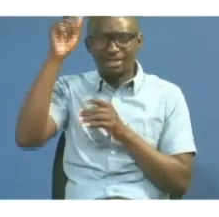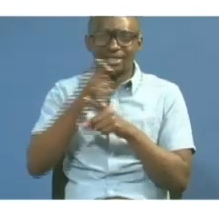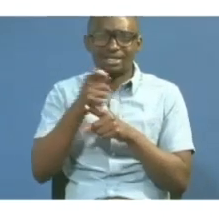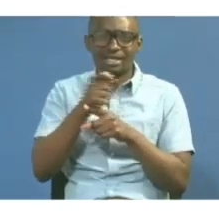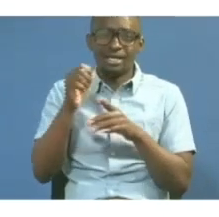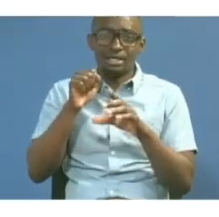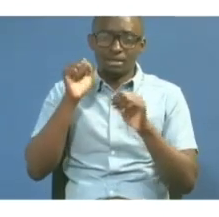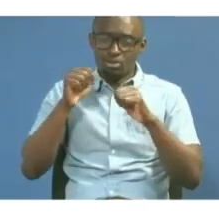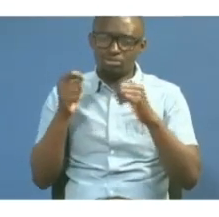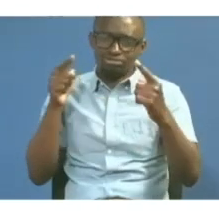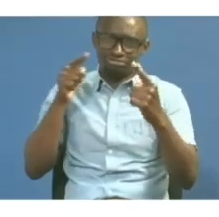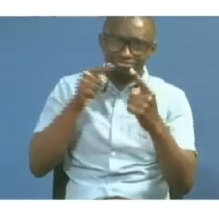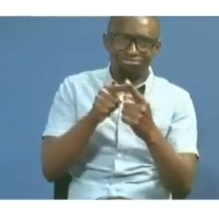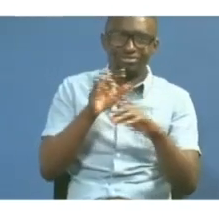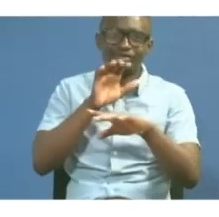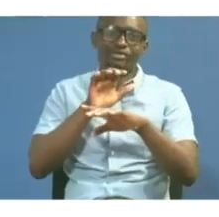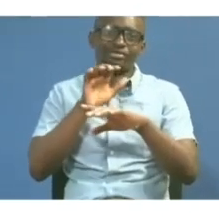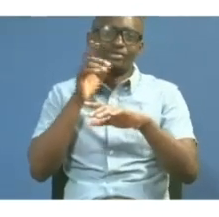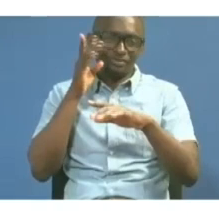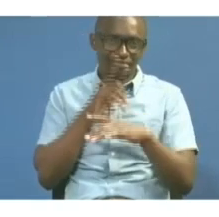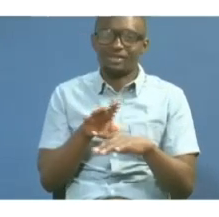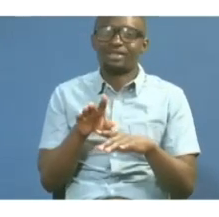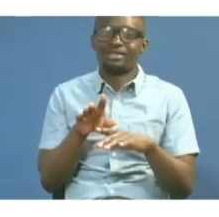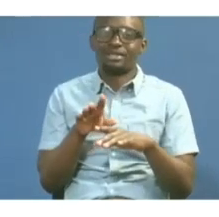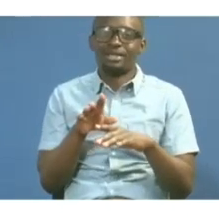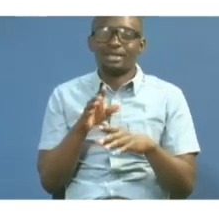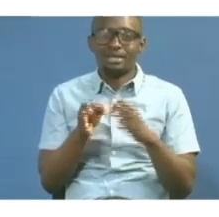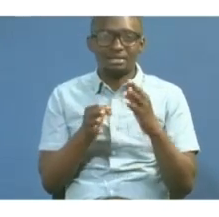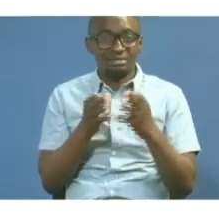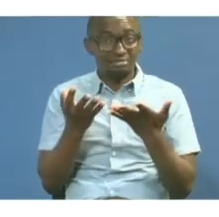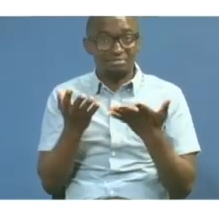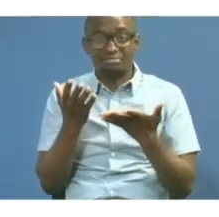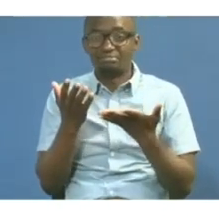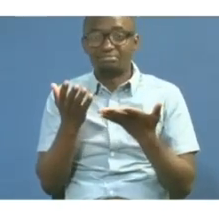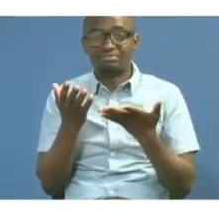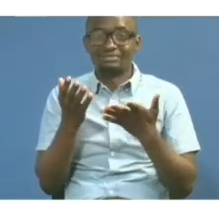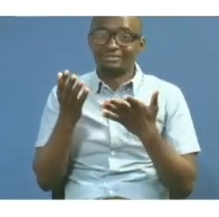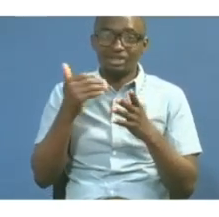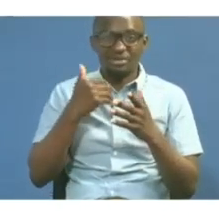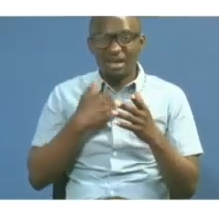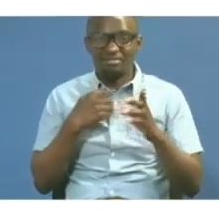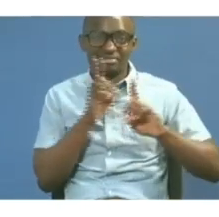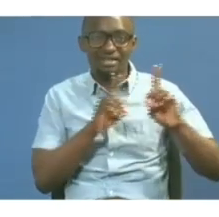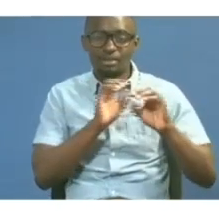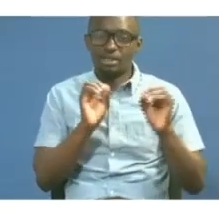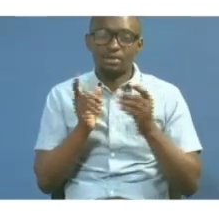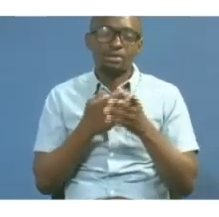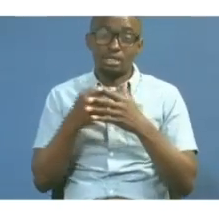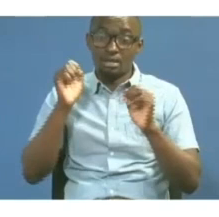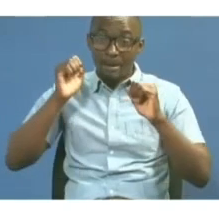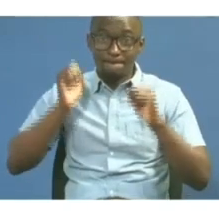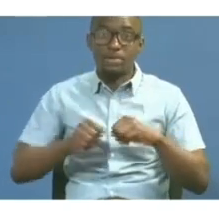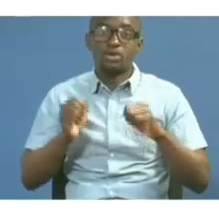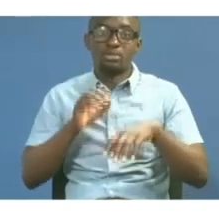this academic train, you can alight before you get to your destination, and that is if you become indisciplined in the university, you can be